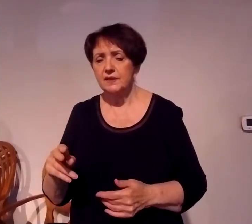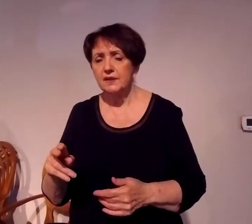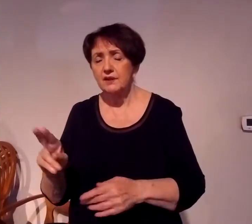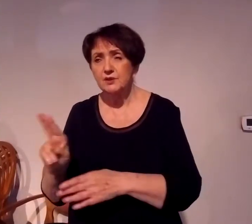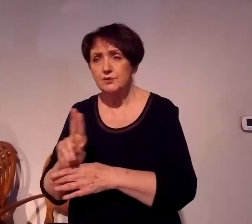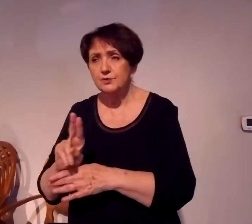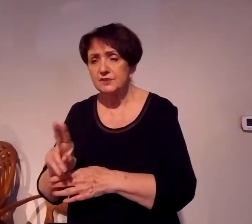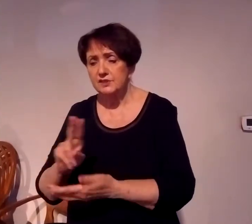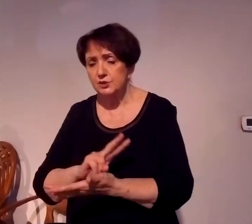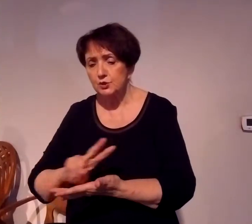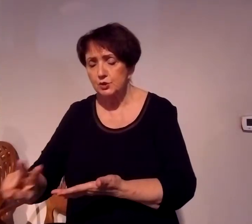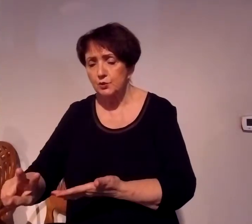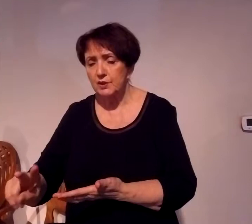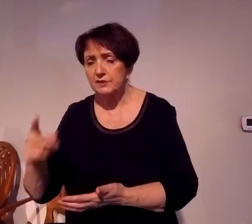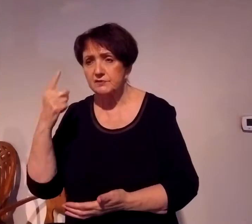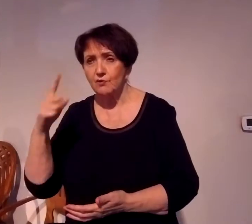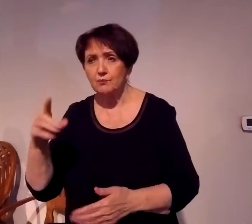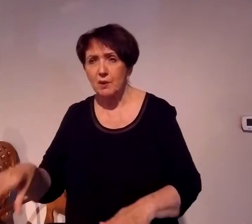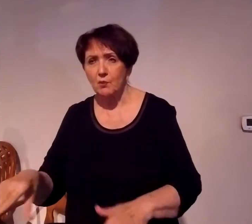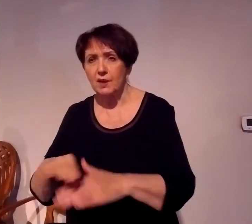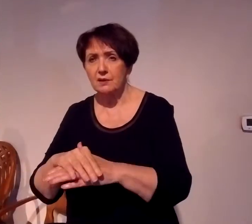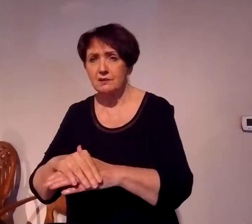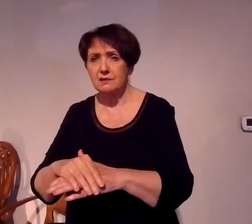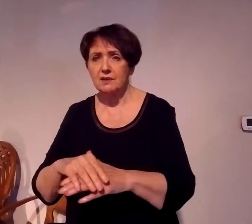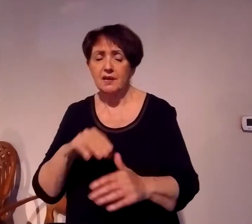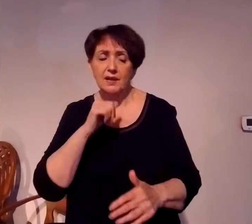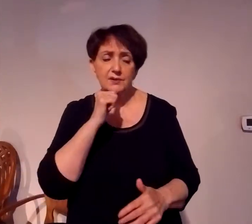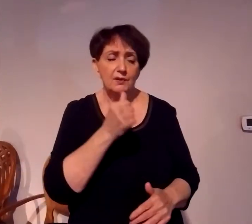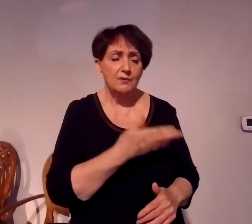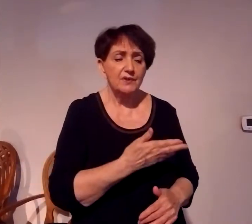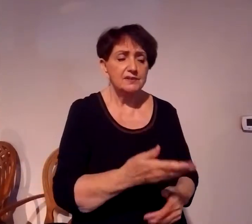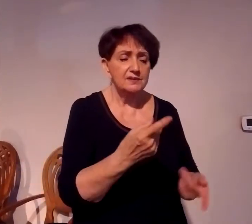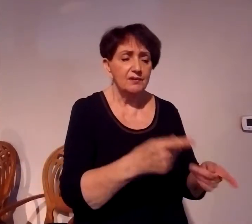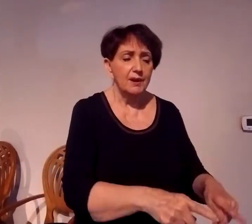wedding and not on what's going on in the world.